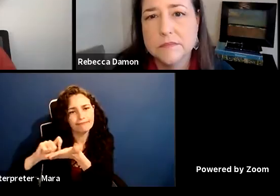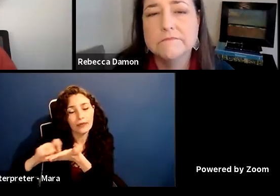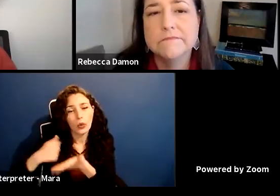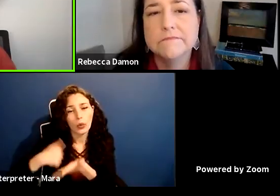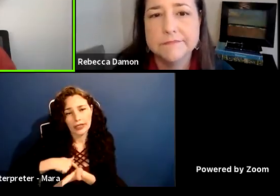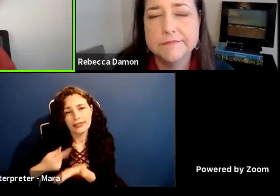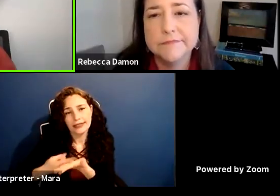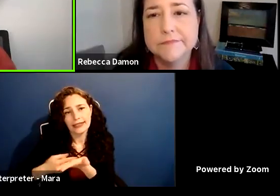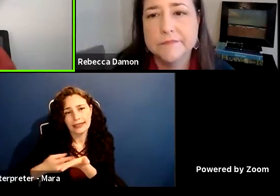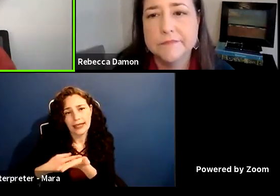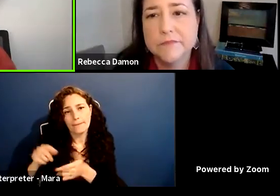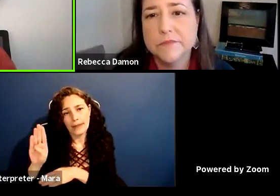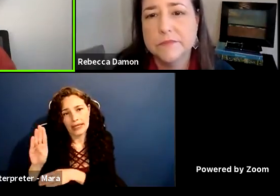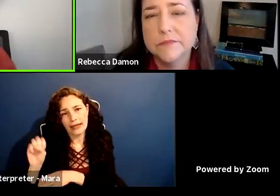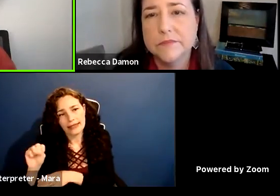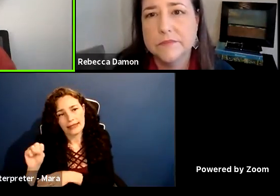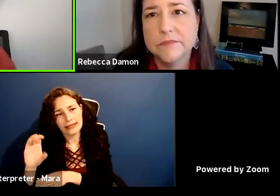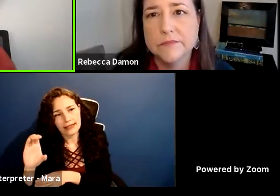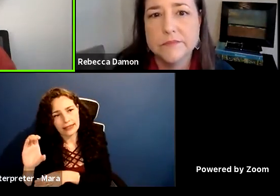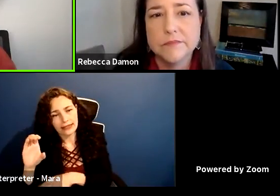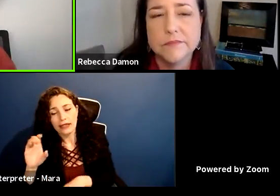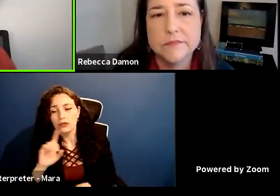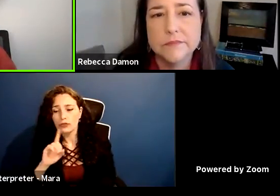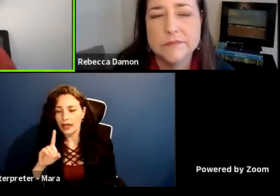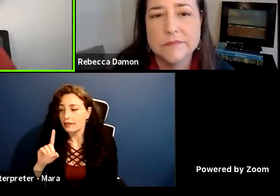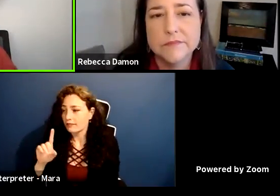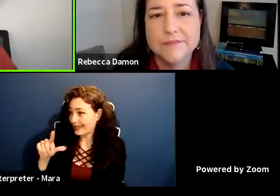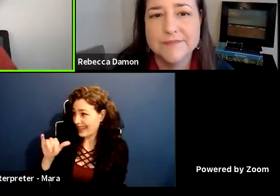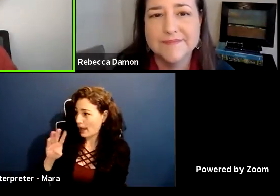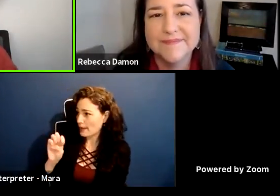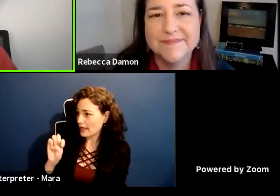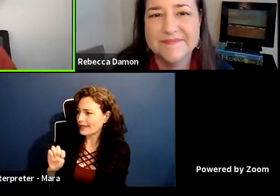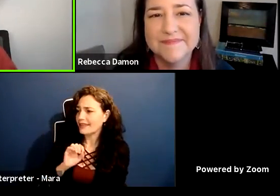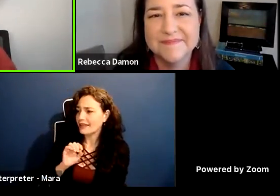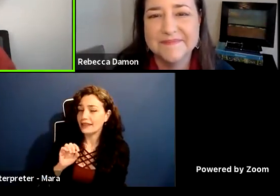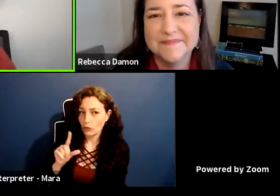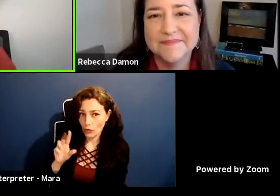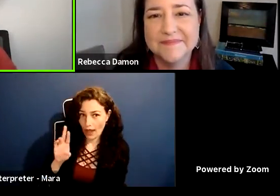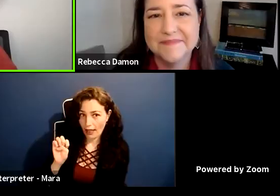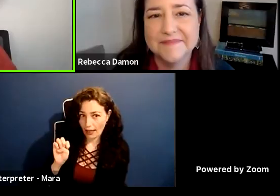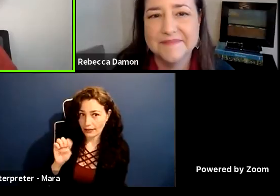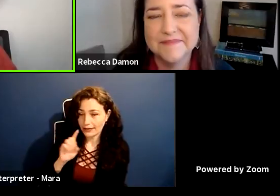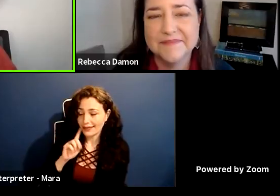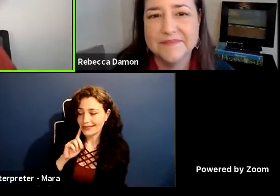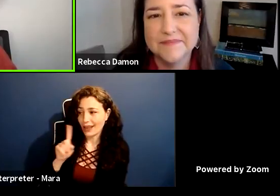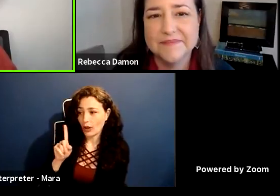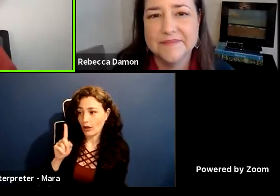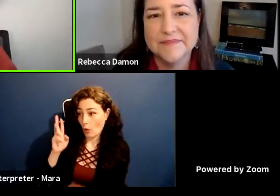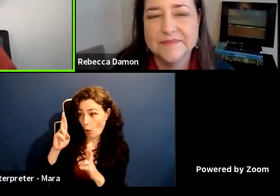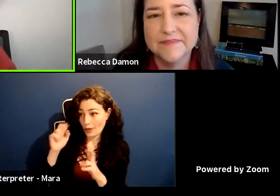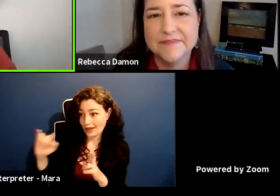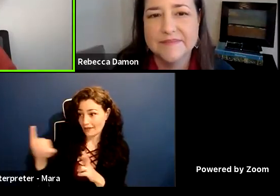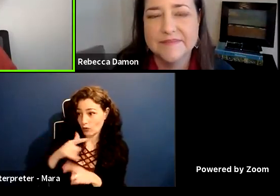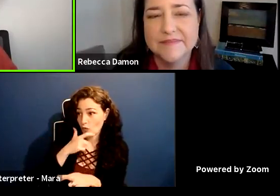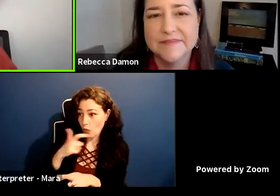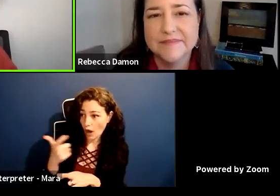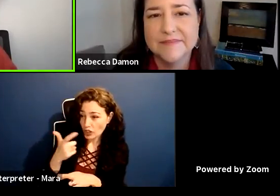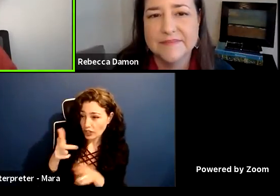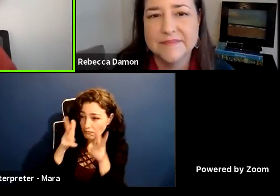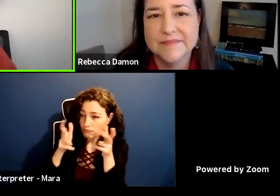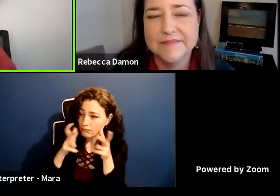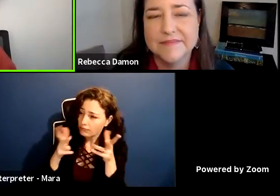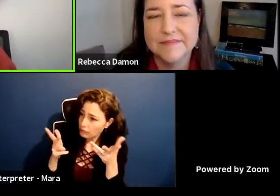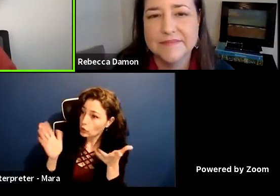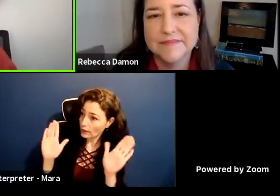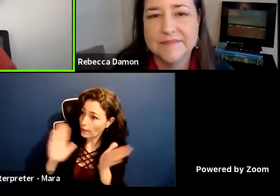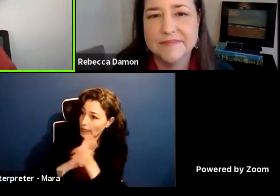Yeah, it's something that I hope everybody who's listening and wants to get involved, I hope they get involved in this business, and then